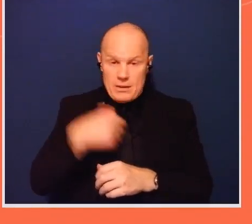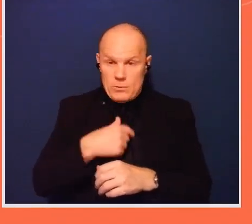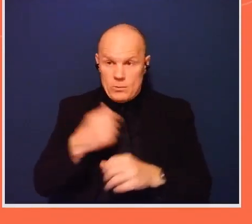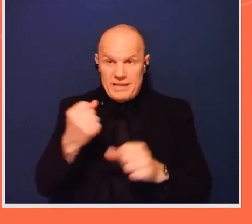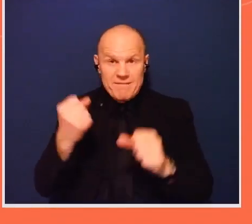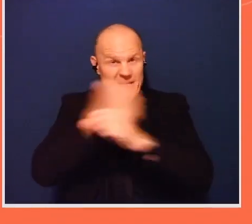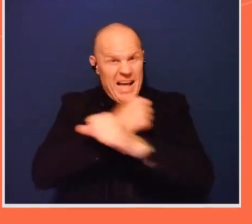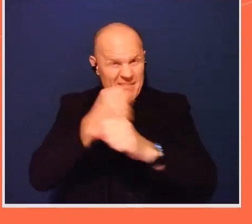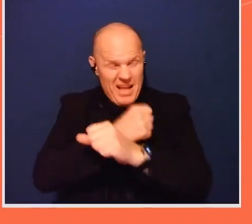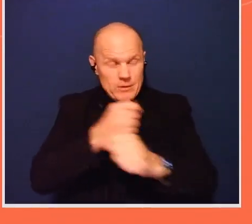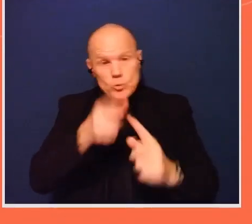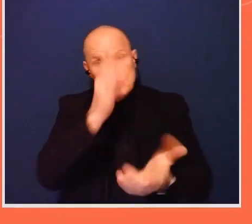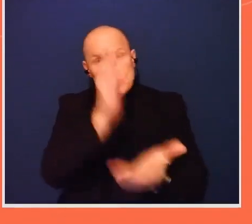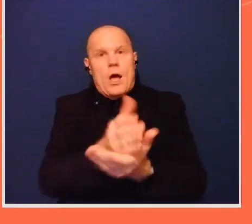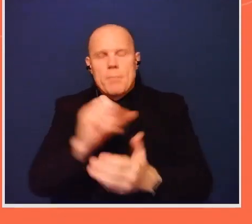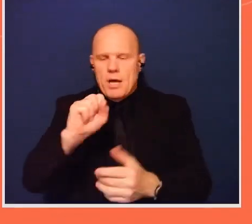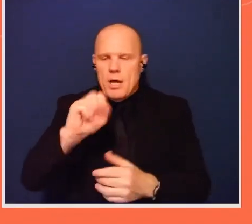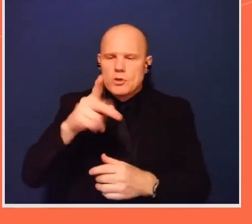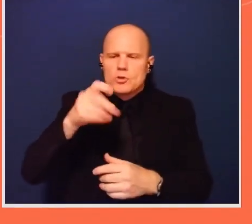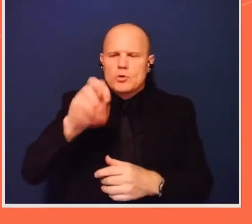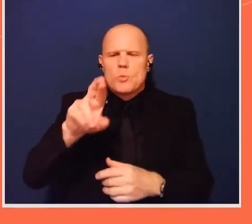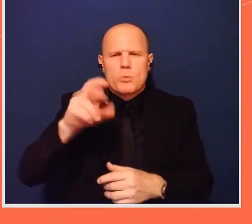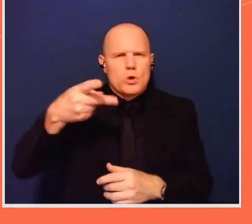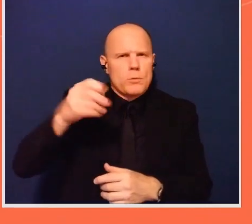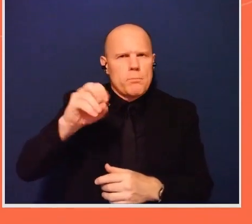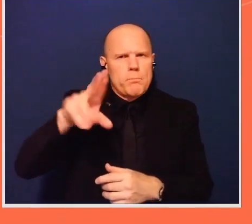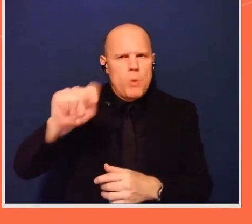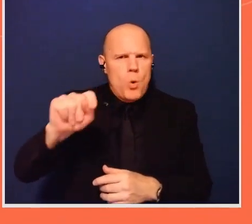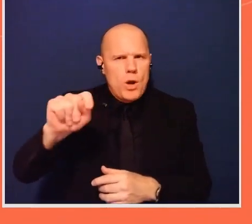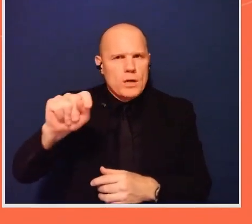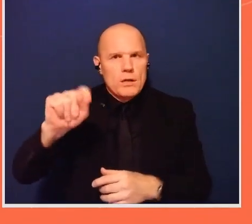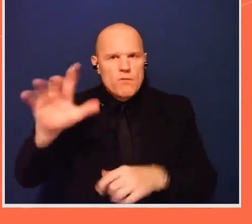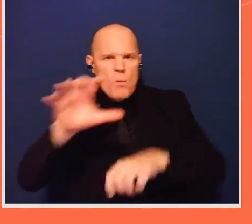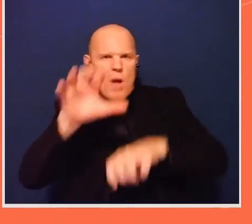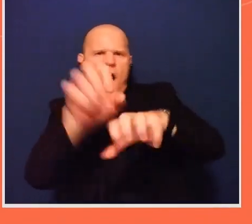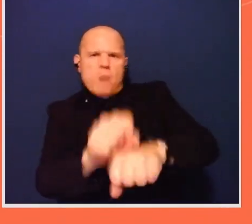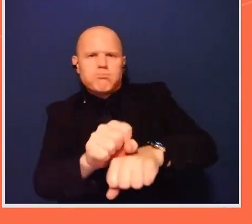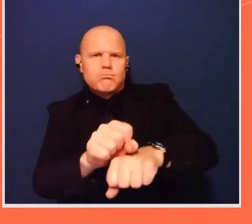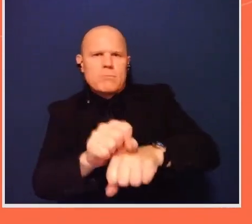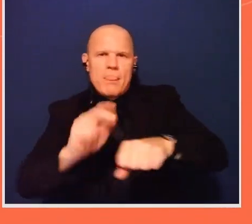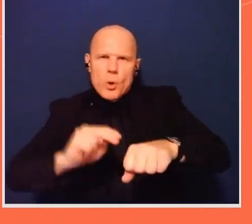Legend and lore tell us that we came from the ocean.